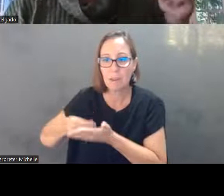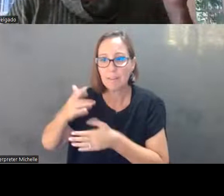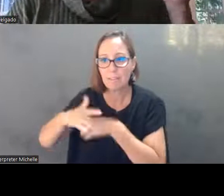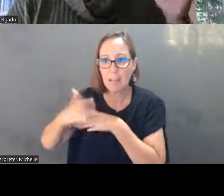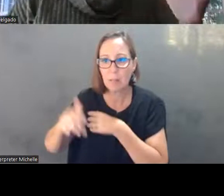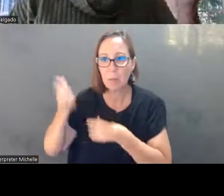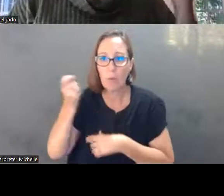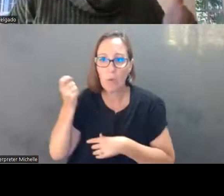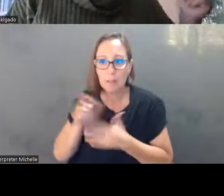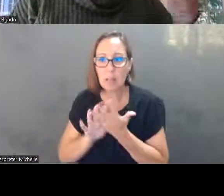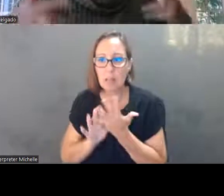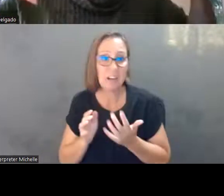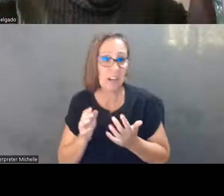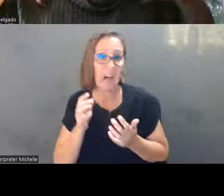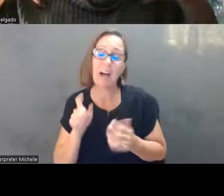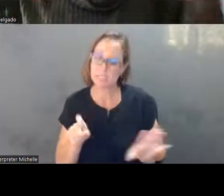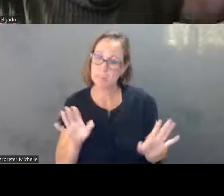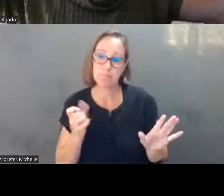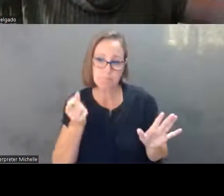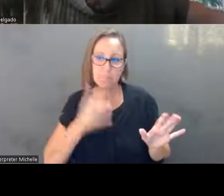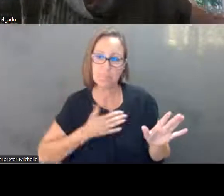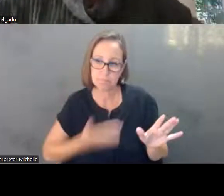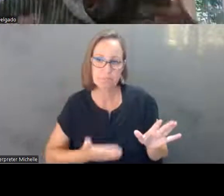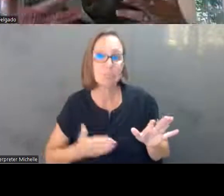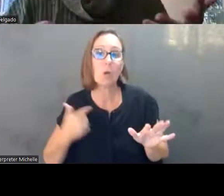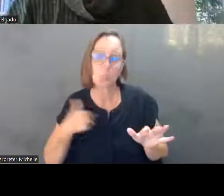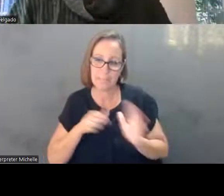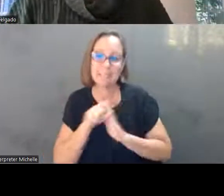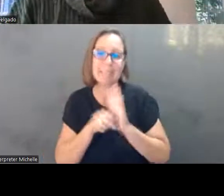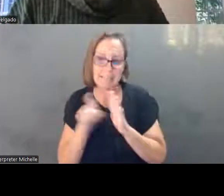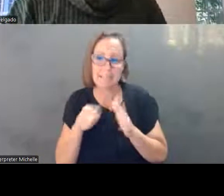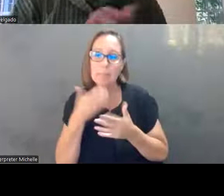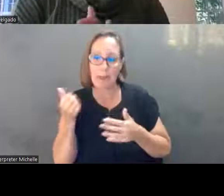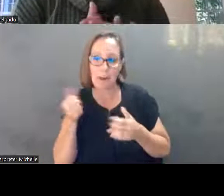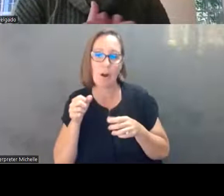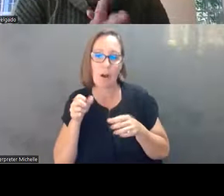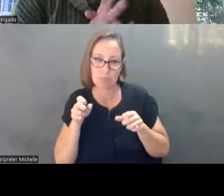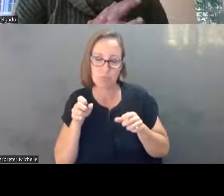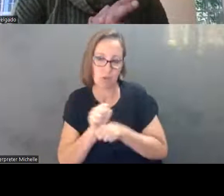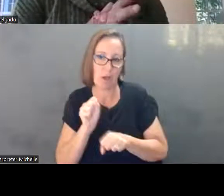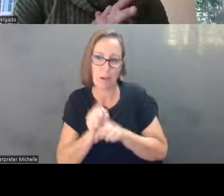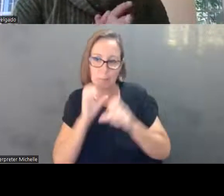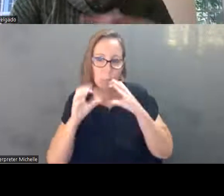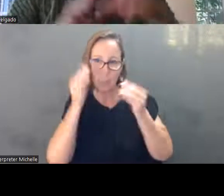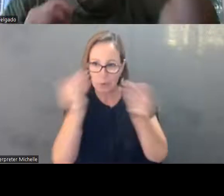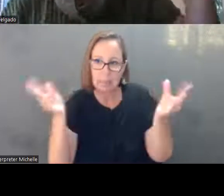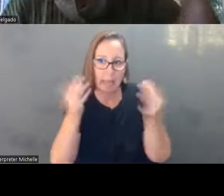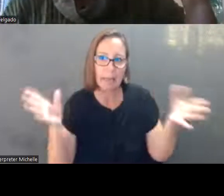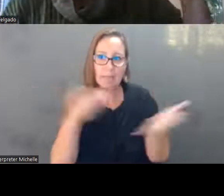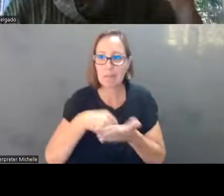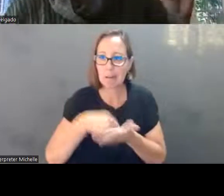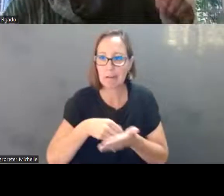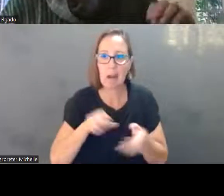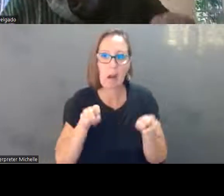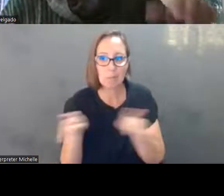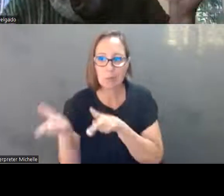state we need to do a better job of making sure we're communicating out these funding opportunities. And so any suggestions